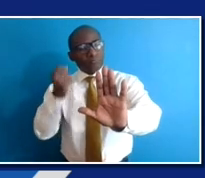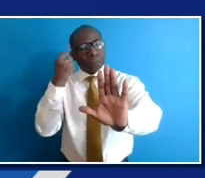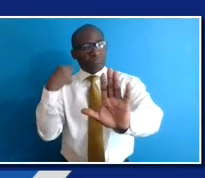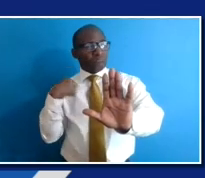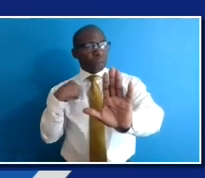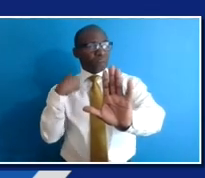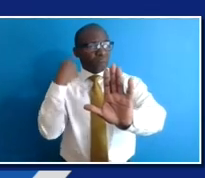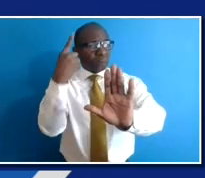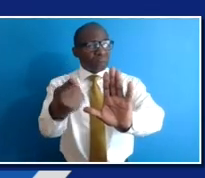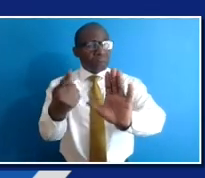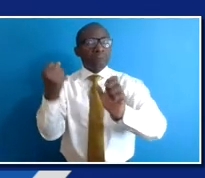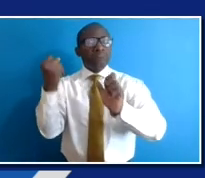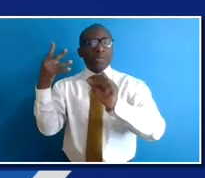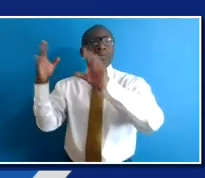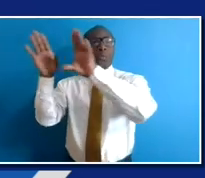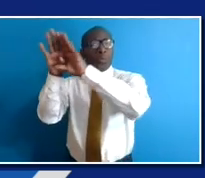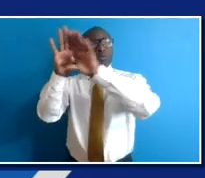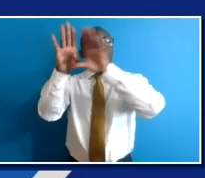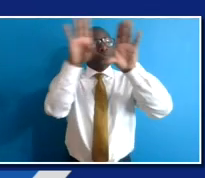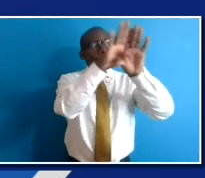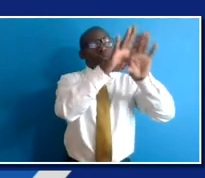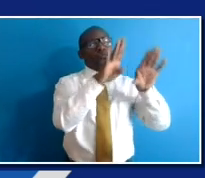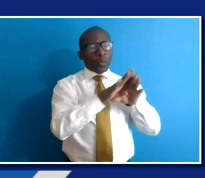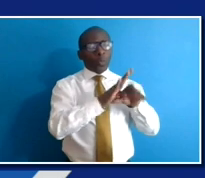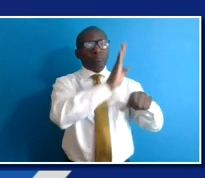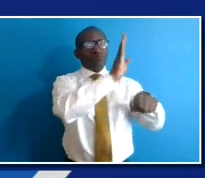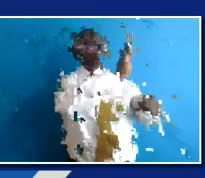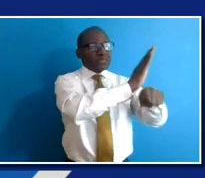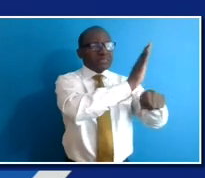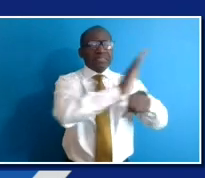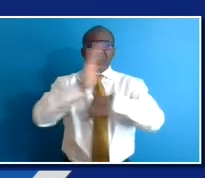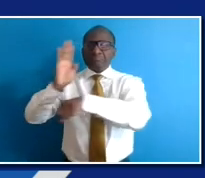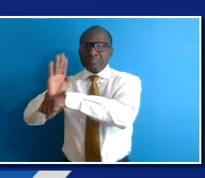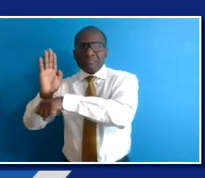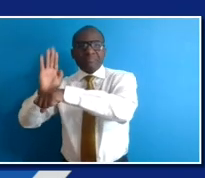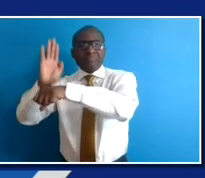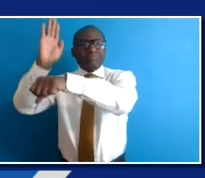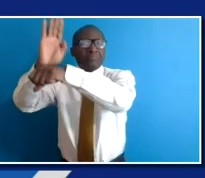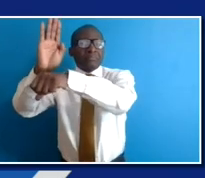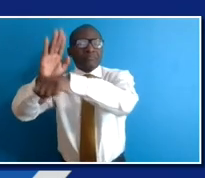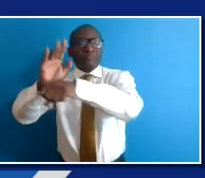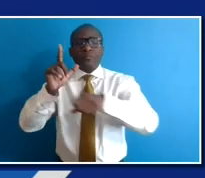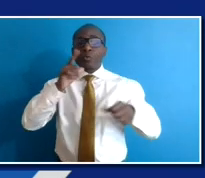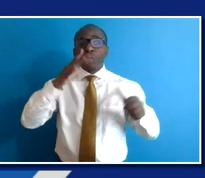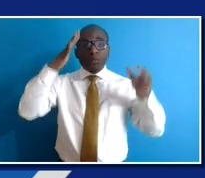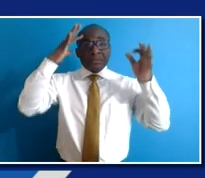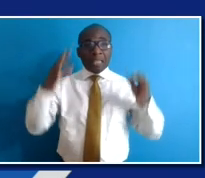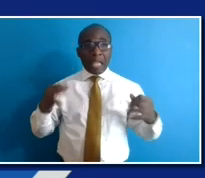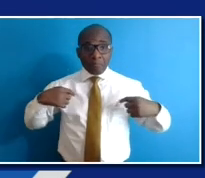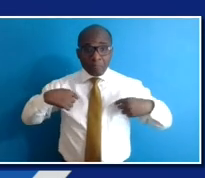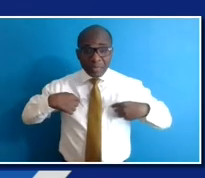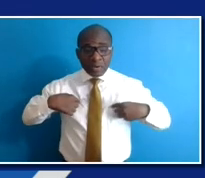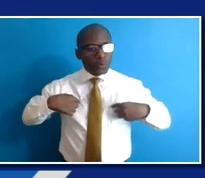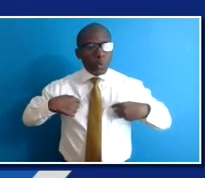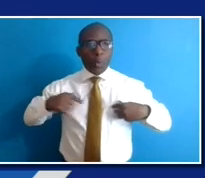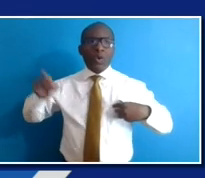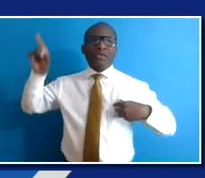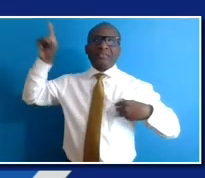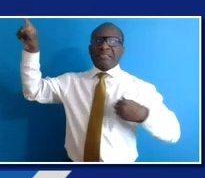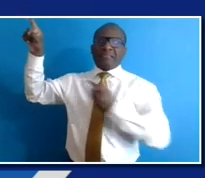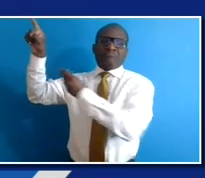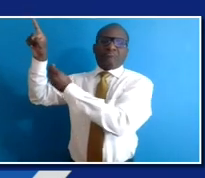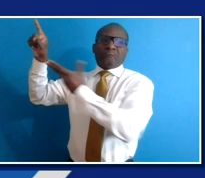County, particularly myself and my administration, in concert with the Board of Legislators, we've tried to keep as many of our parks open